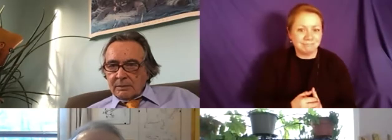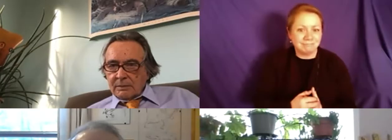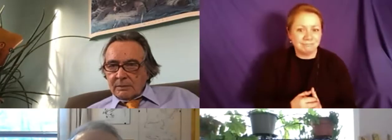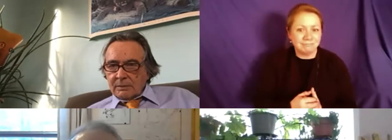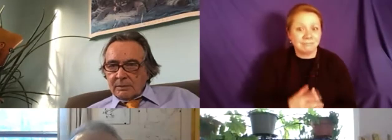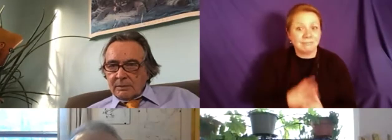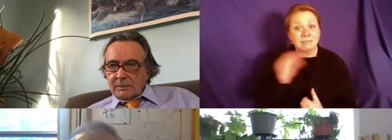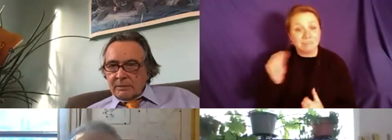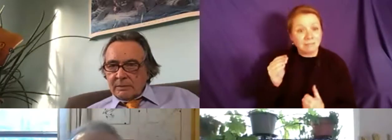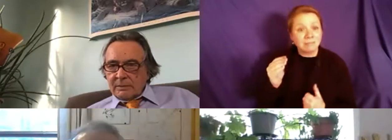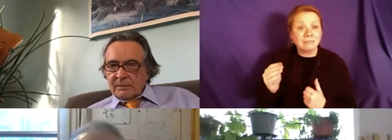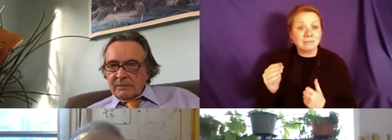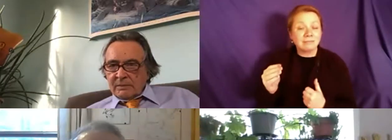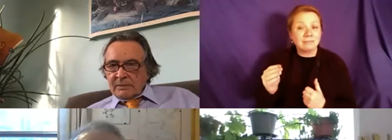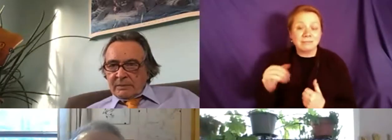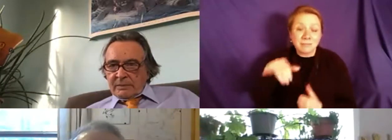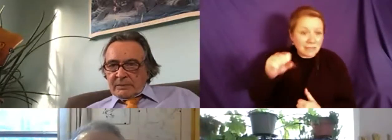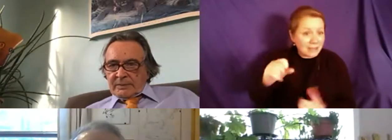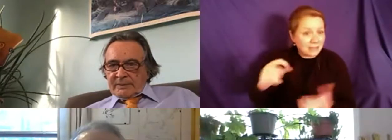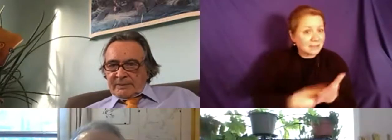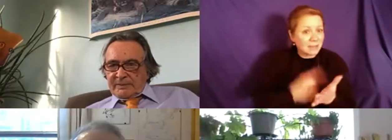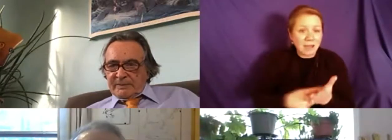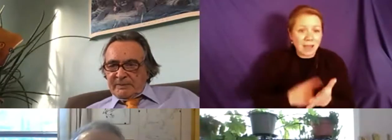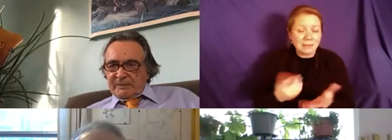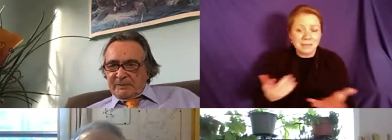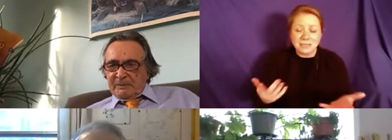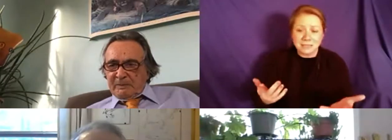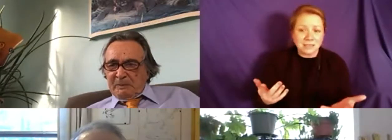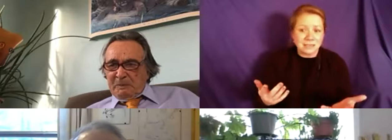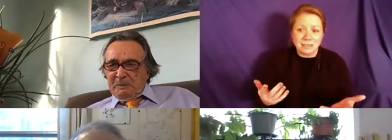even though there are days that, you know, you get,